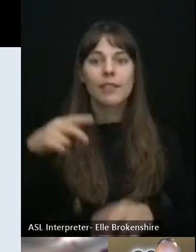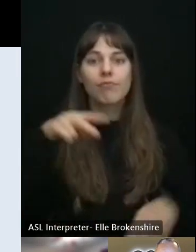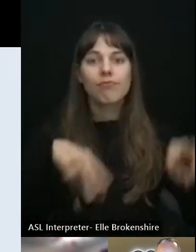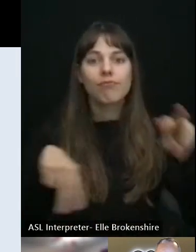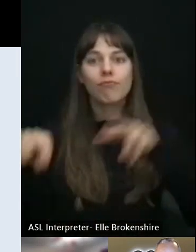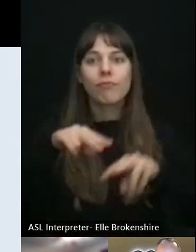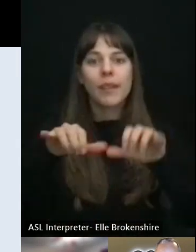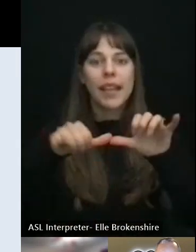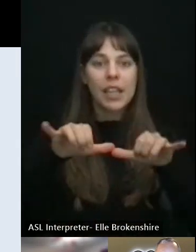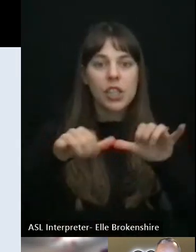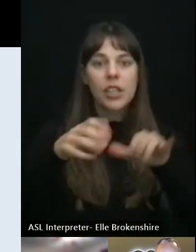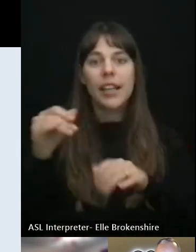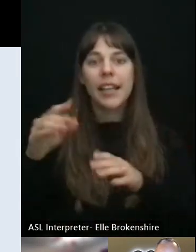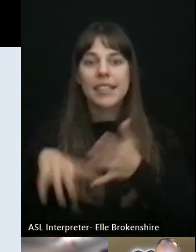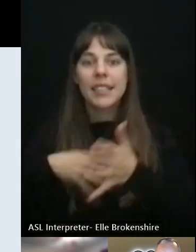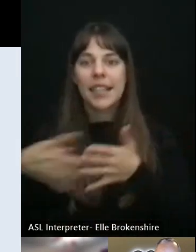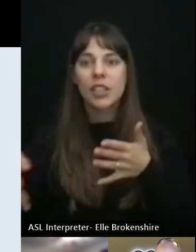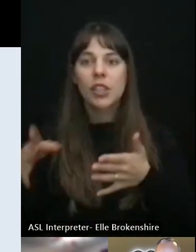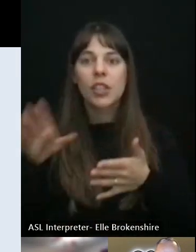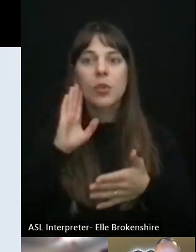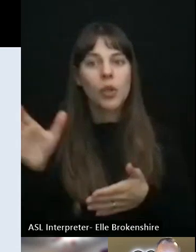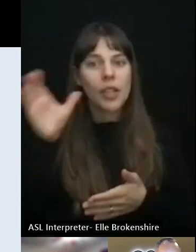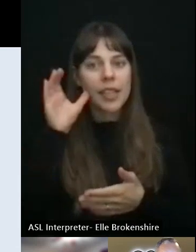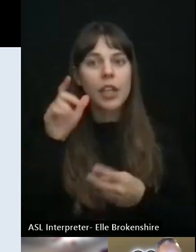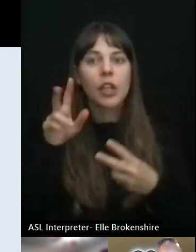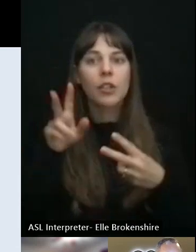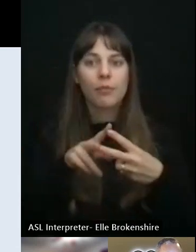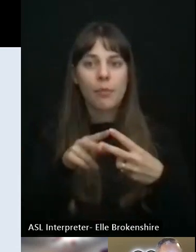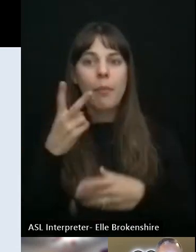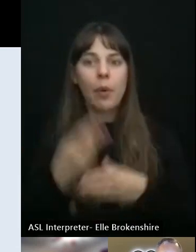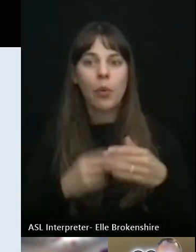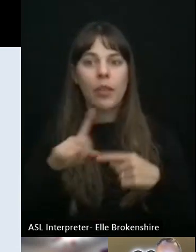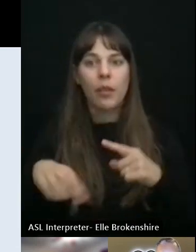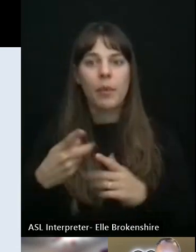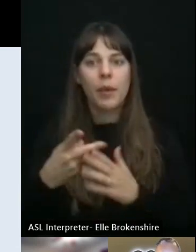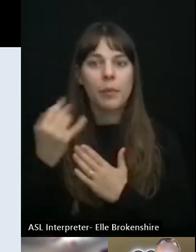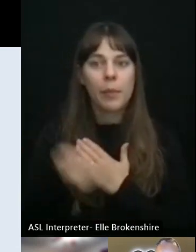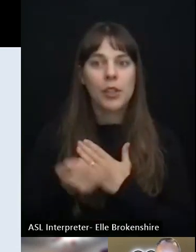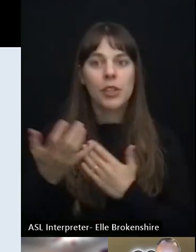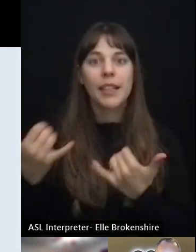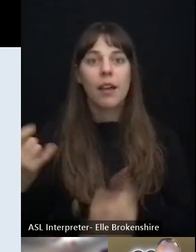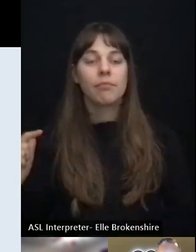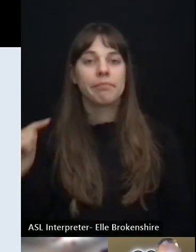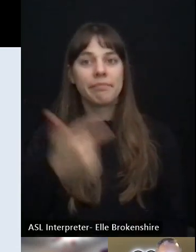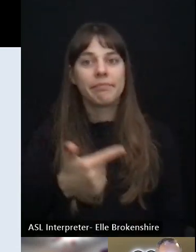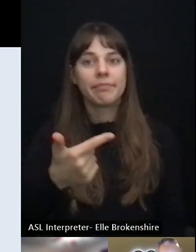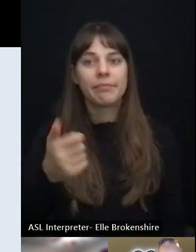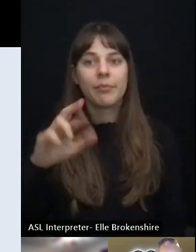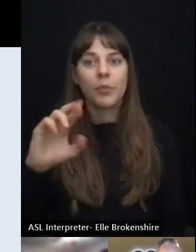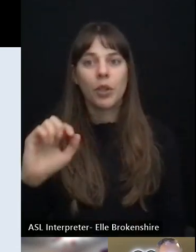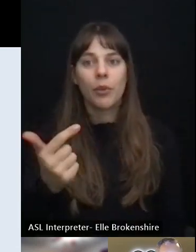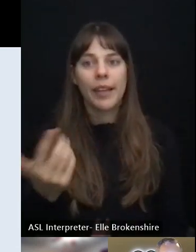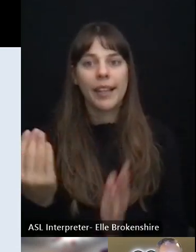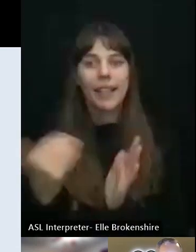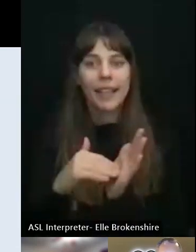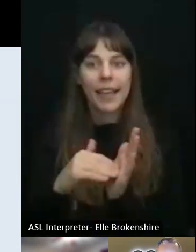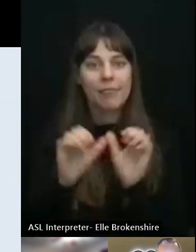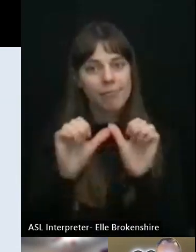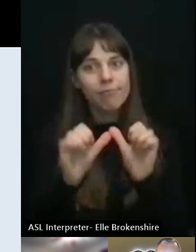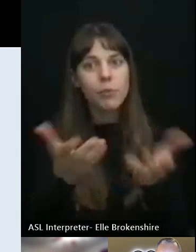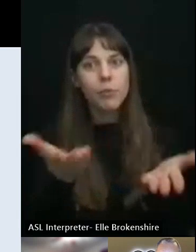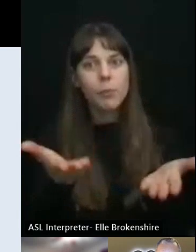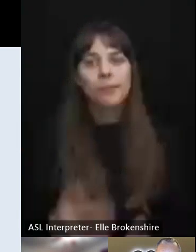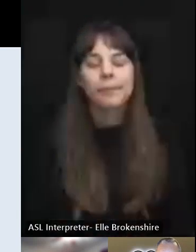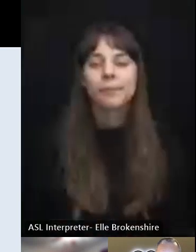heads of this evening about a few different of these projects. So I'm going to throw it back to you, Greg, and I'll keep us moving on the